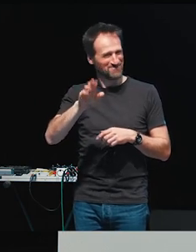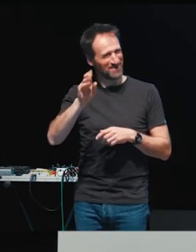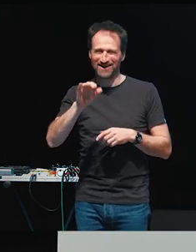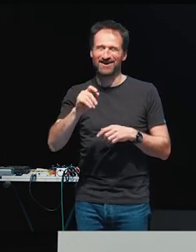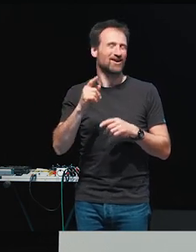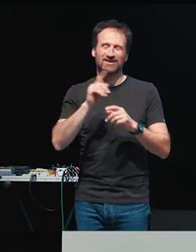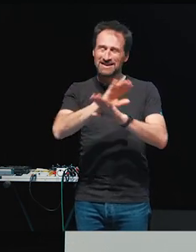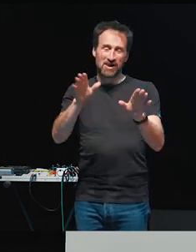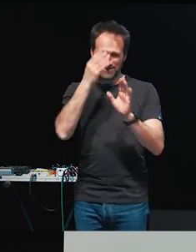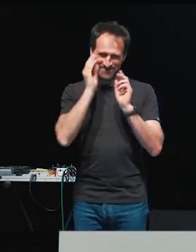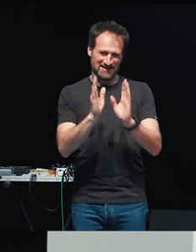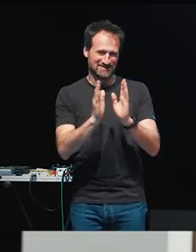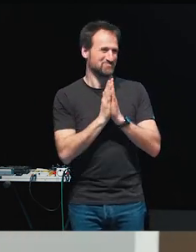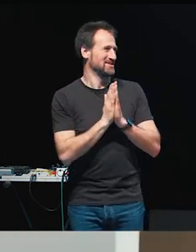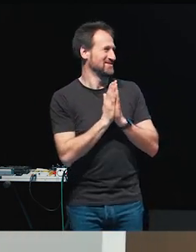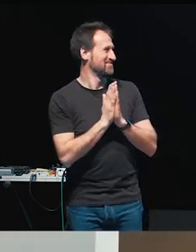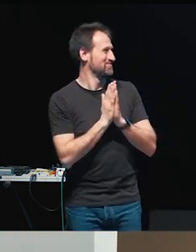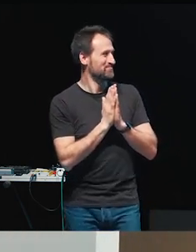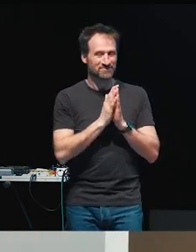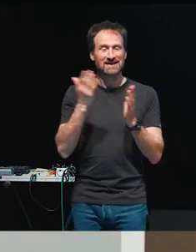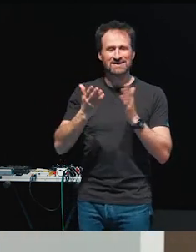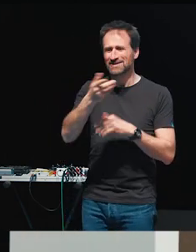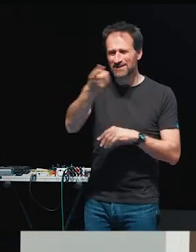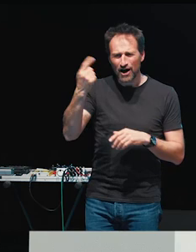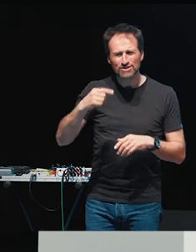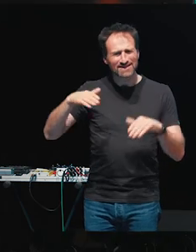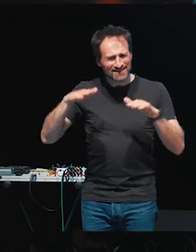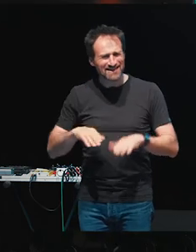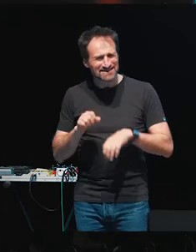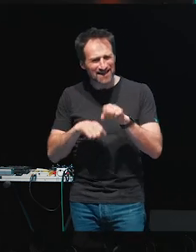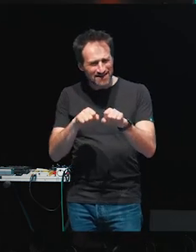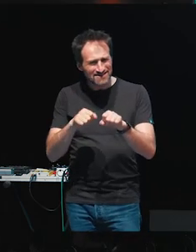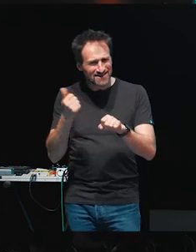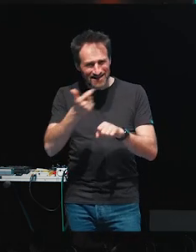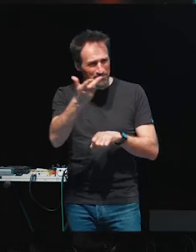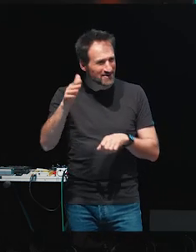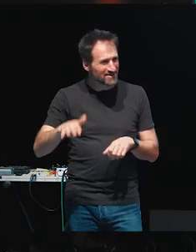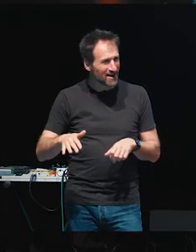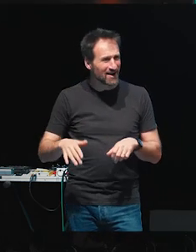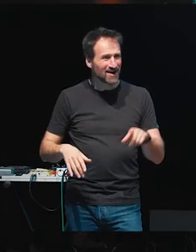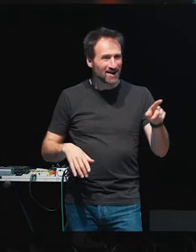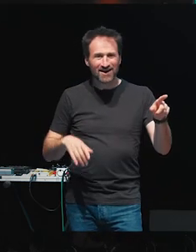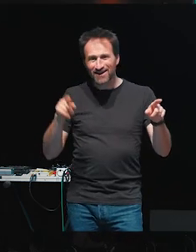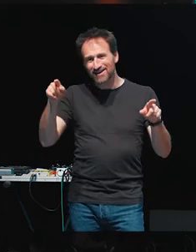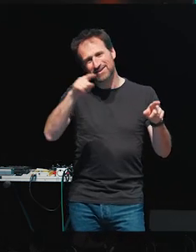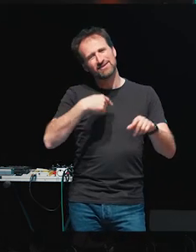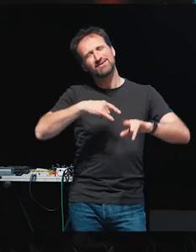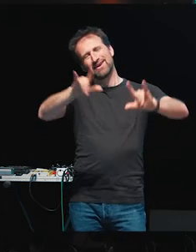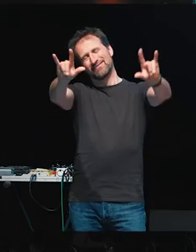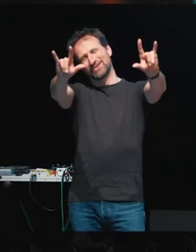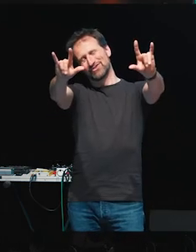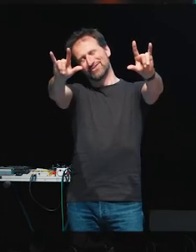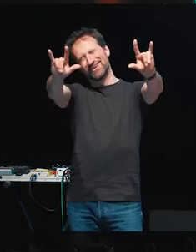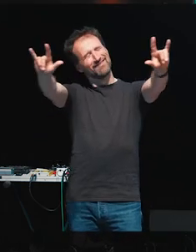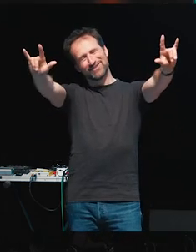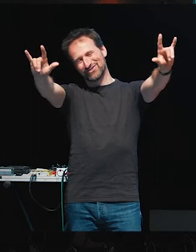never forget this. Is here someone from Lower Saxony, from Niedersachsen? Yeah, I love you people. Thank you.